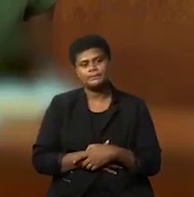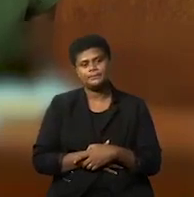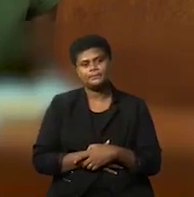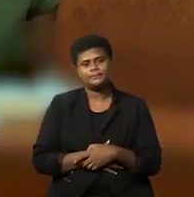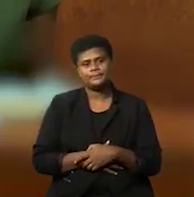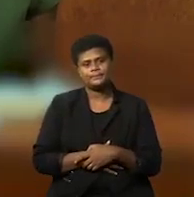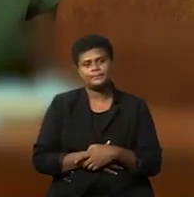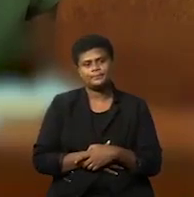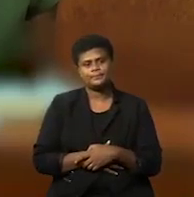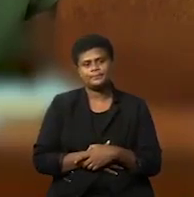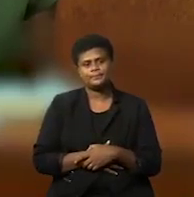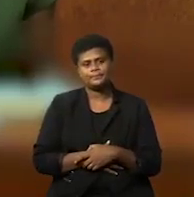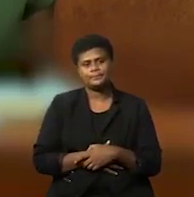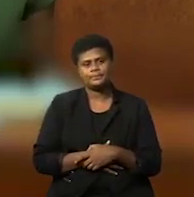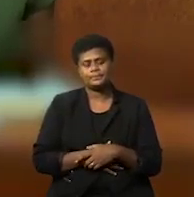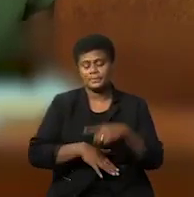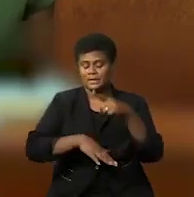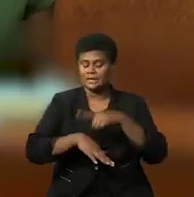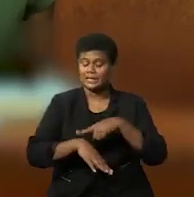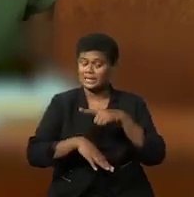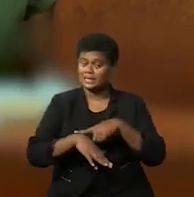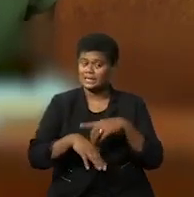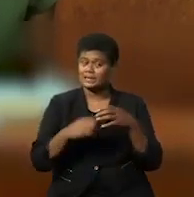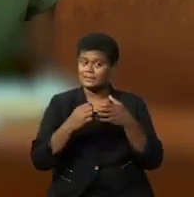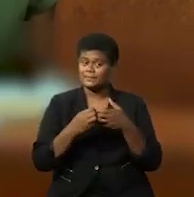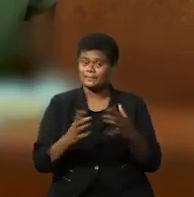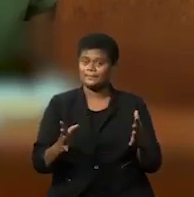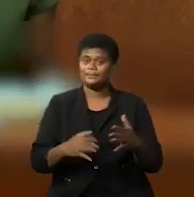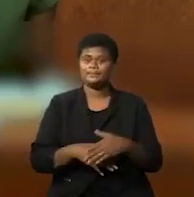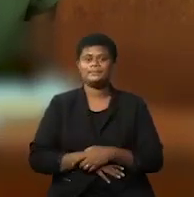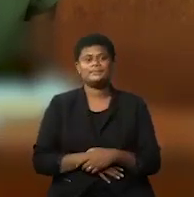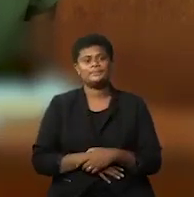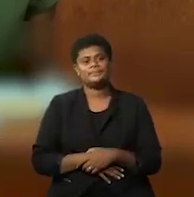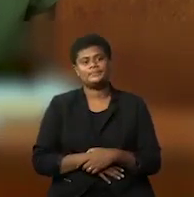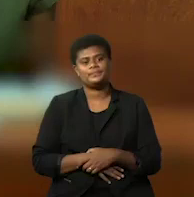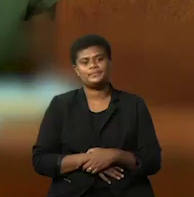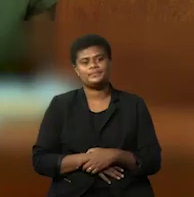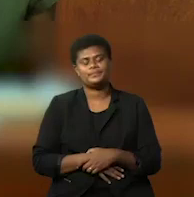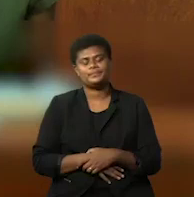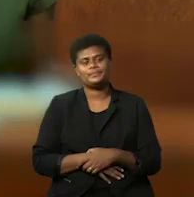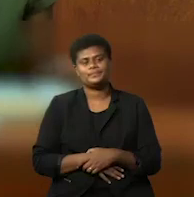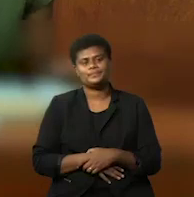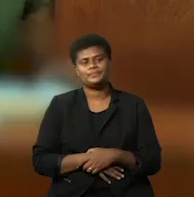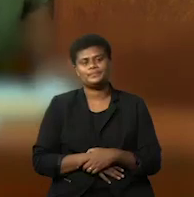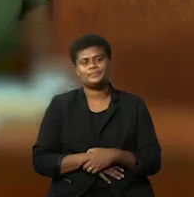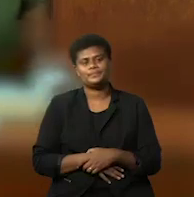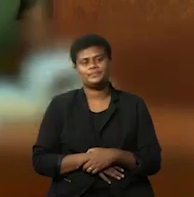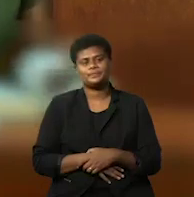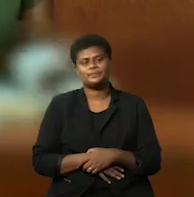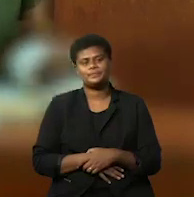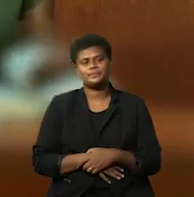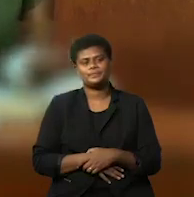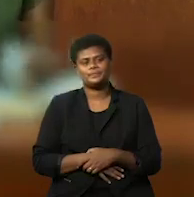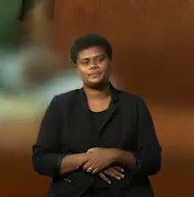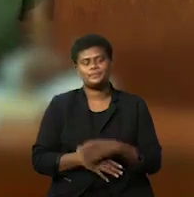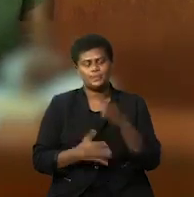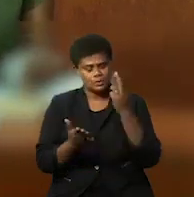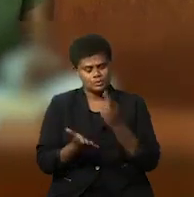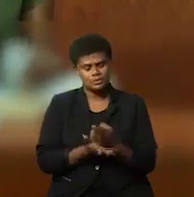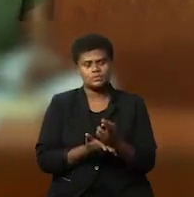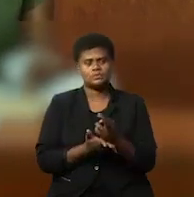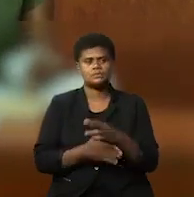the time that I begin to when the time that